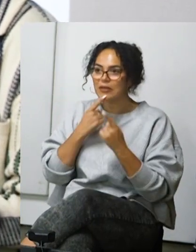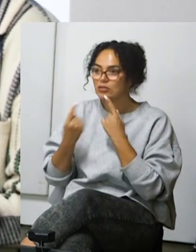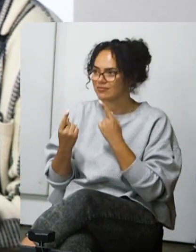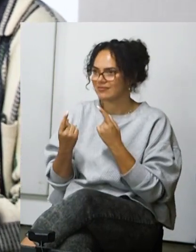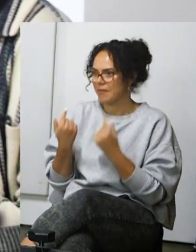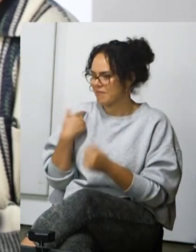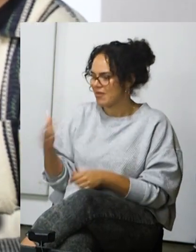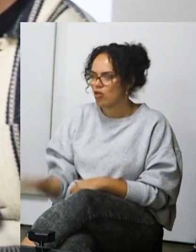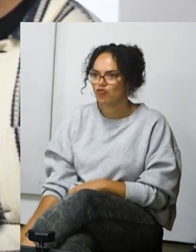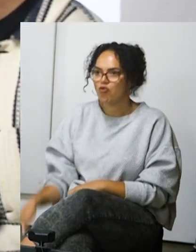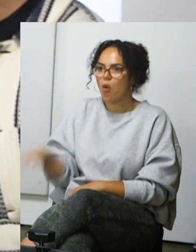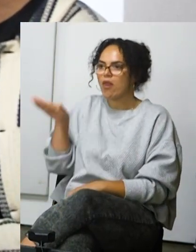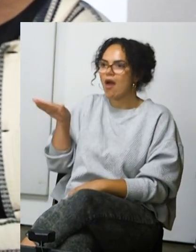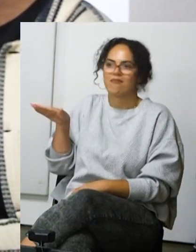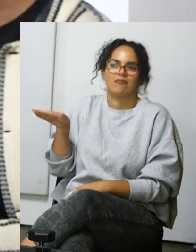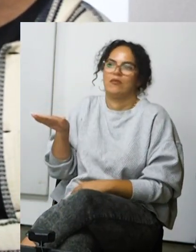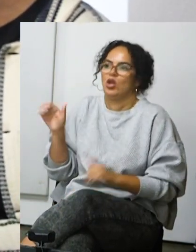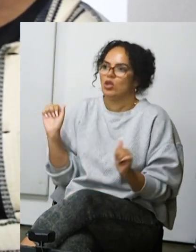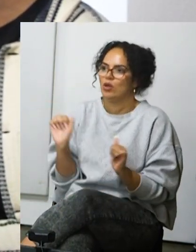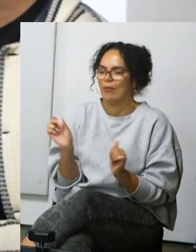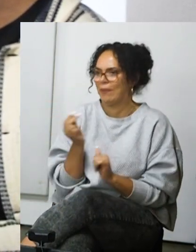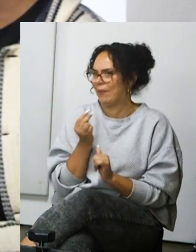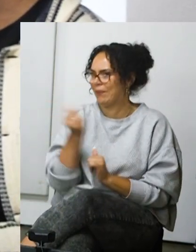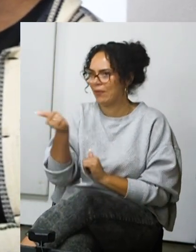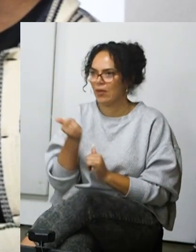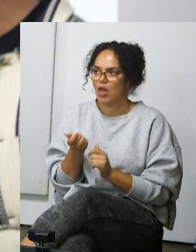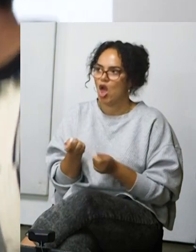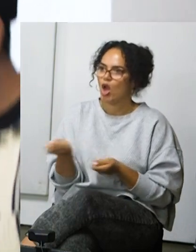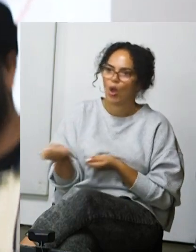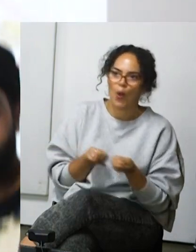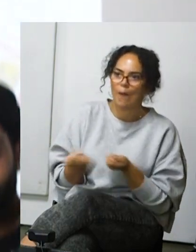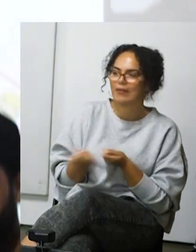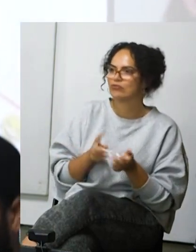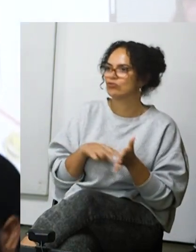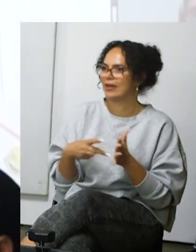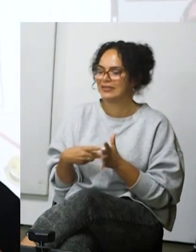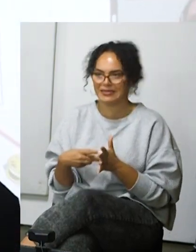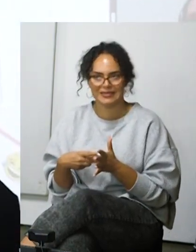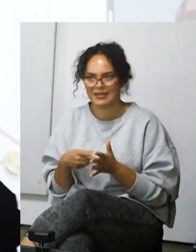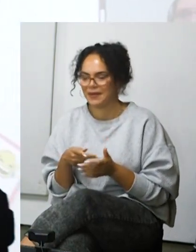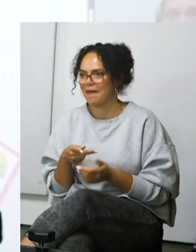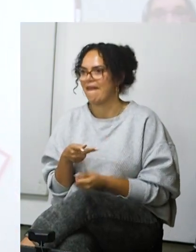developed as many of the coping strategies that I have now. So I've